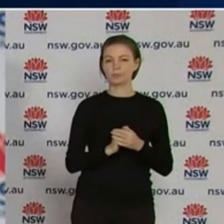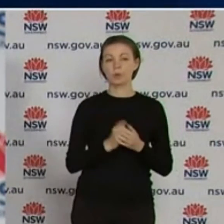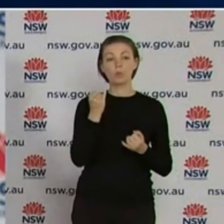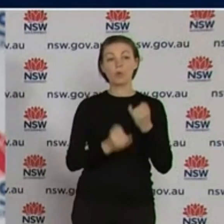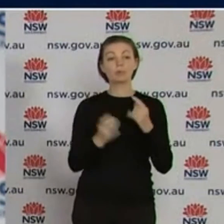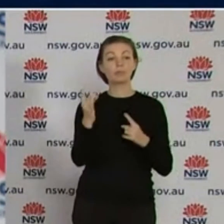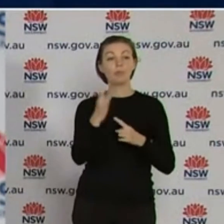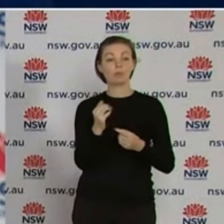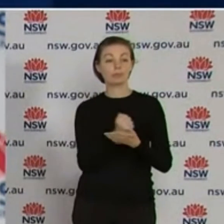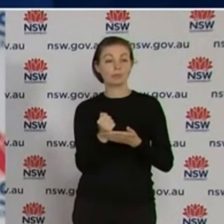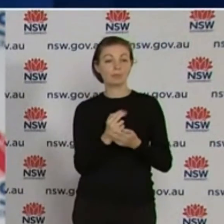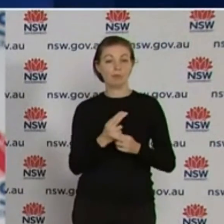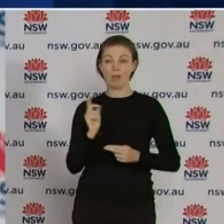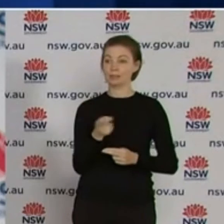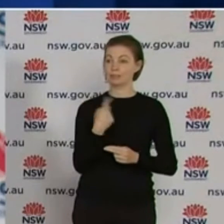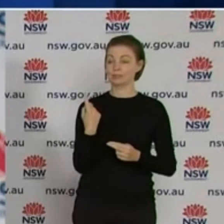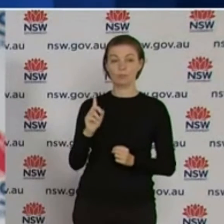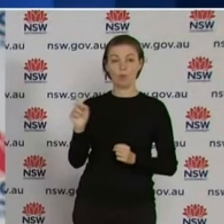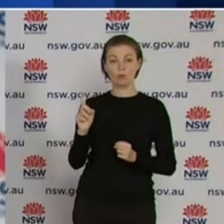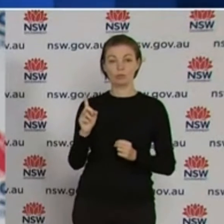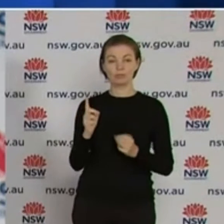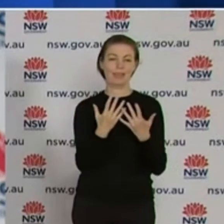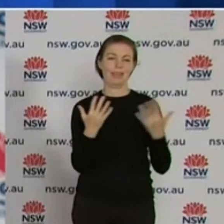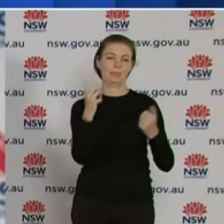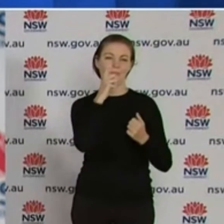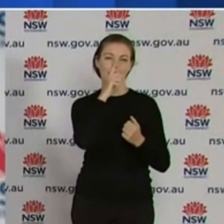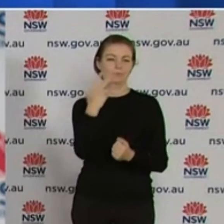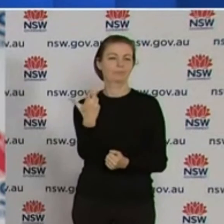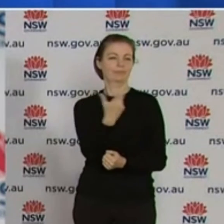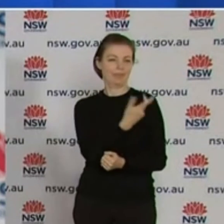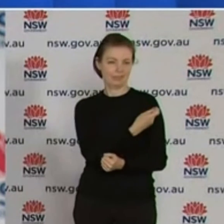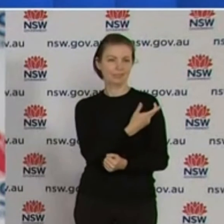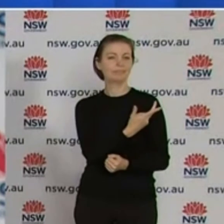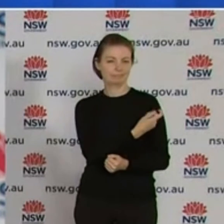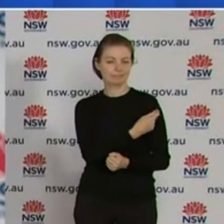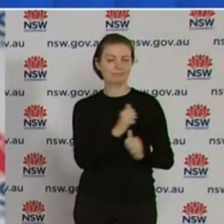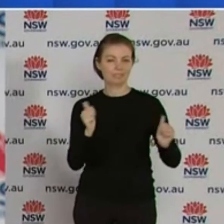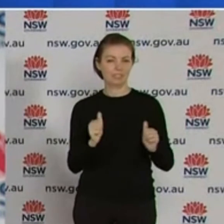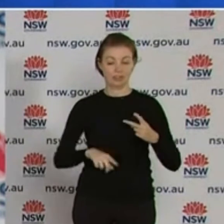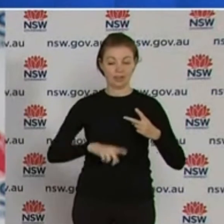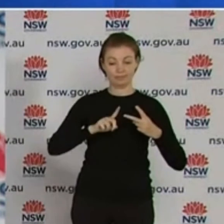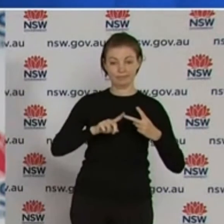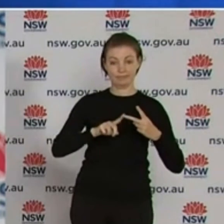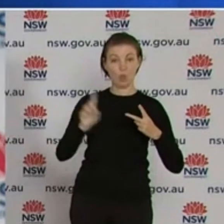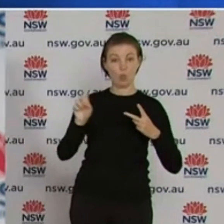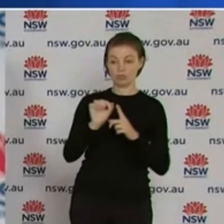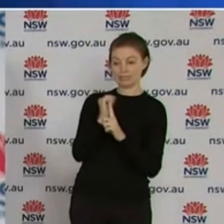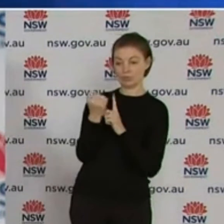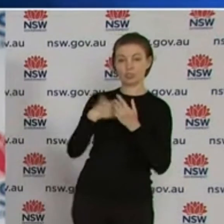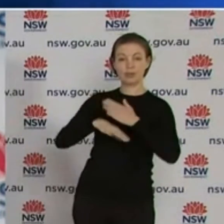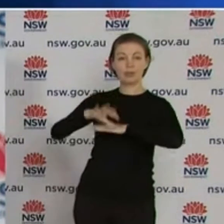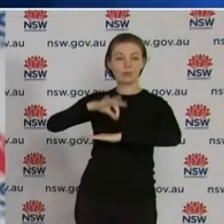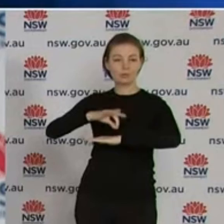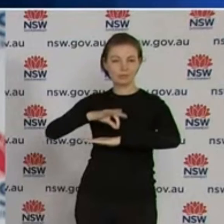us moving forward, is the vaccination rate and also what is happening in our hospital system. Can I just finish Ash's question,